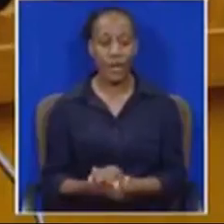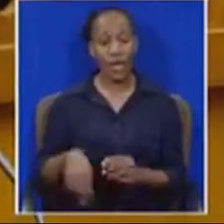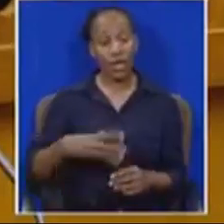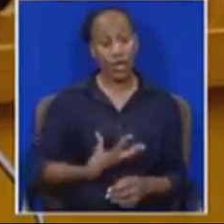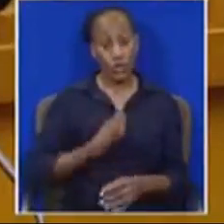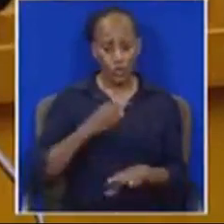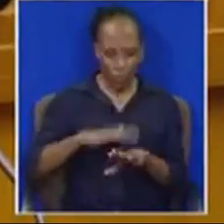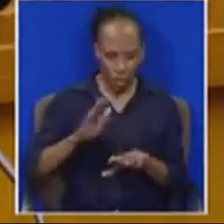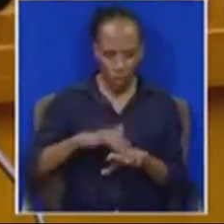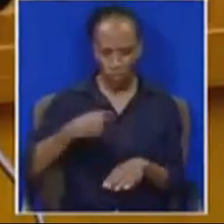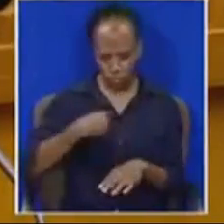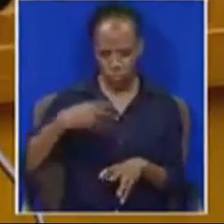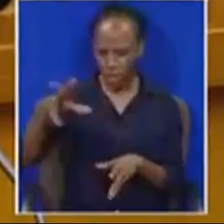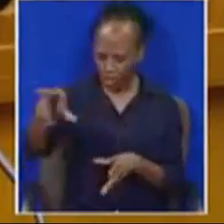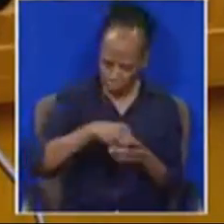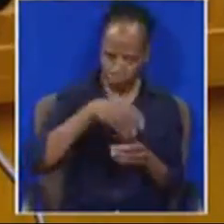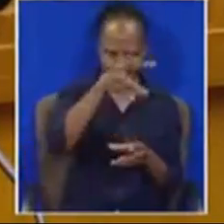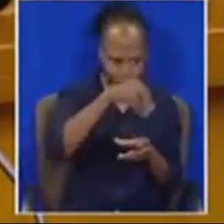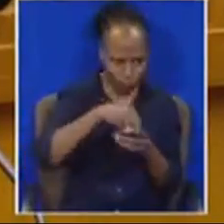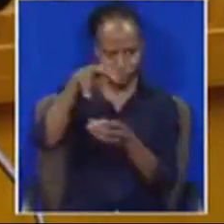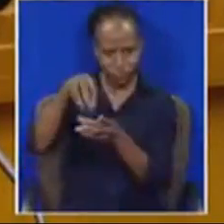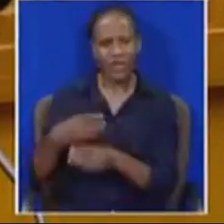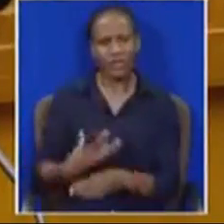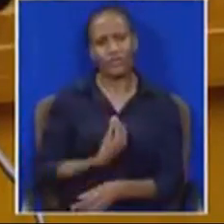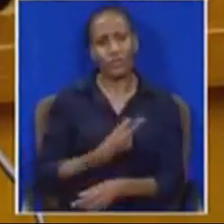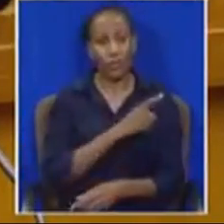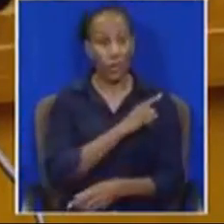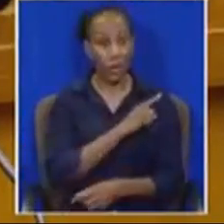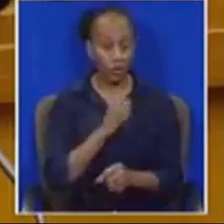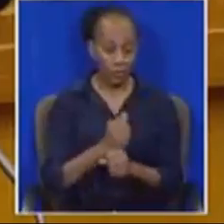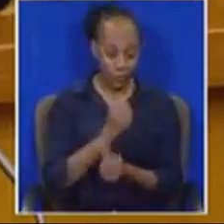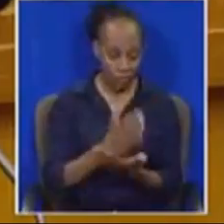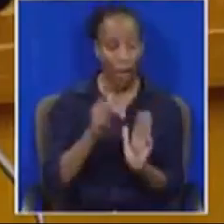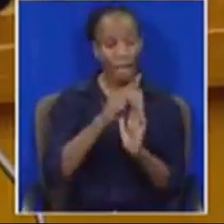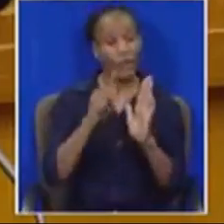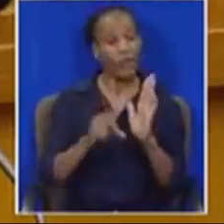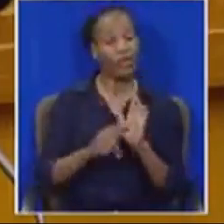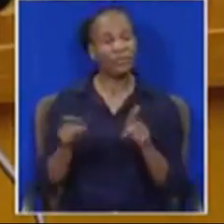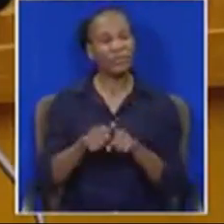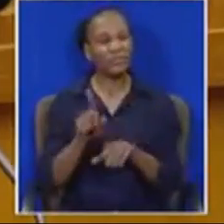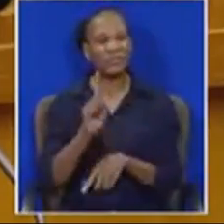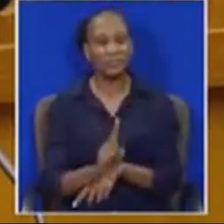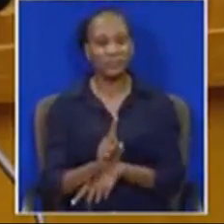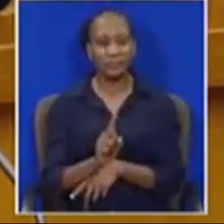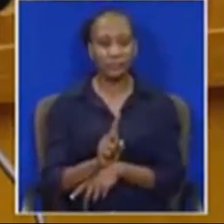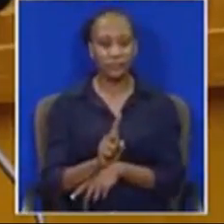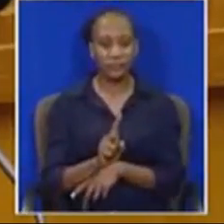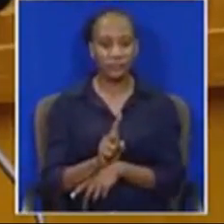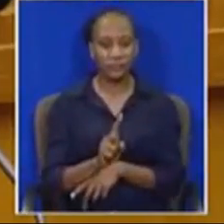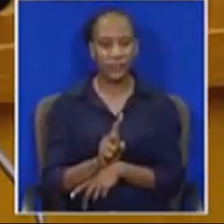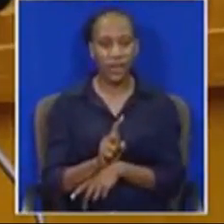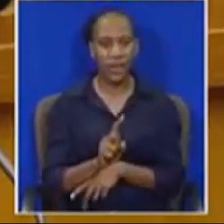numbers into productive economic activity through programs such as the Employment